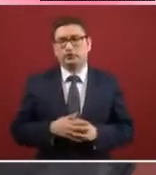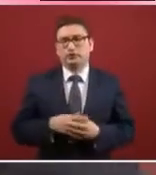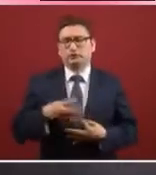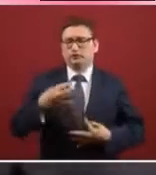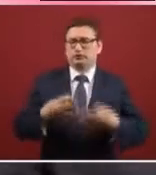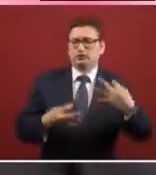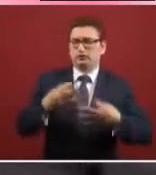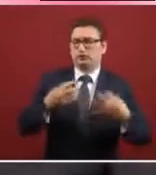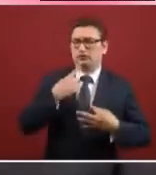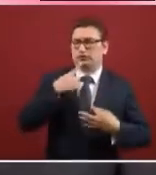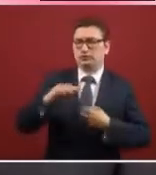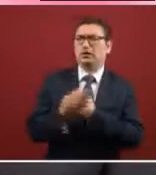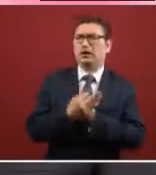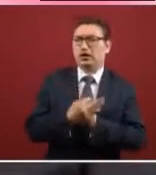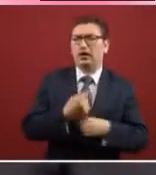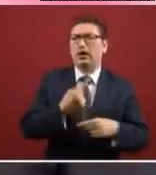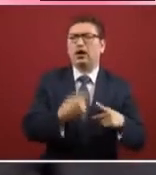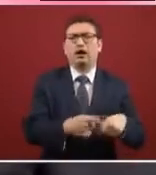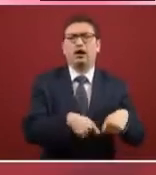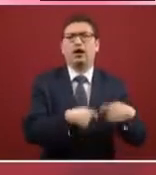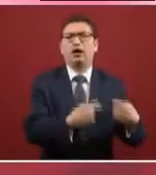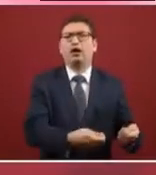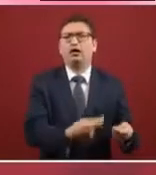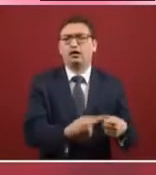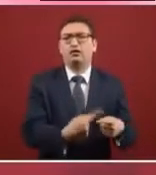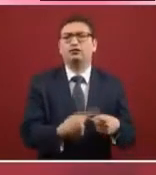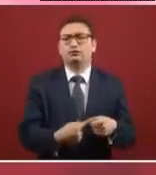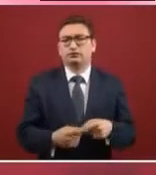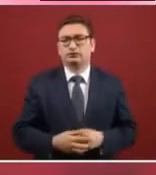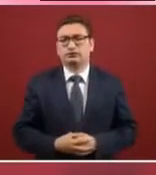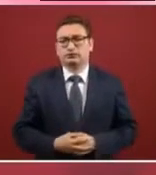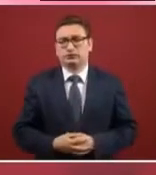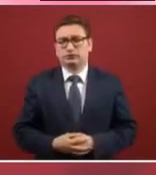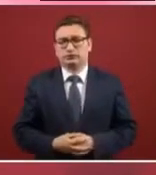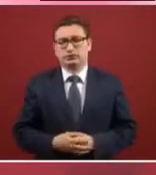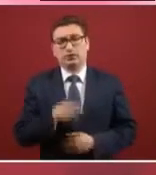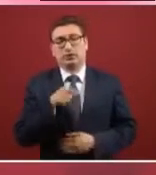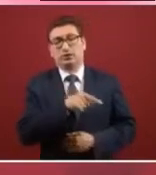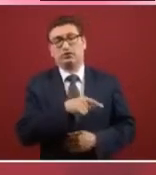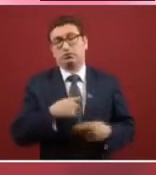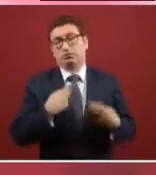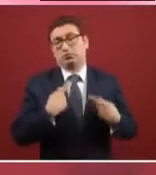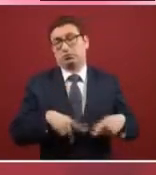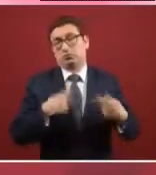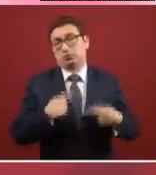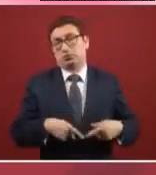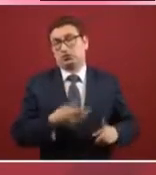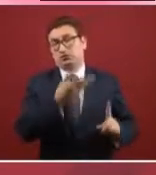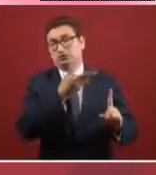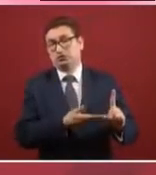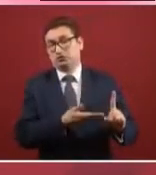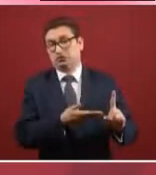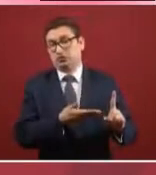le otorgaron they've given a, people una persona que se some breaks, like